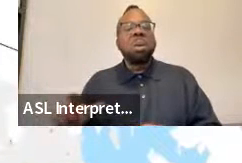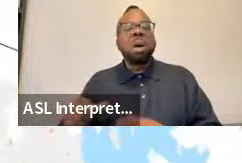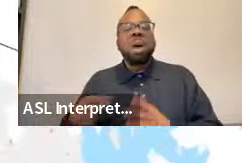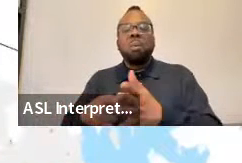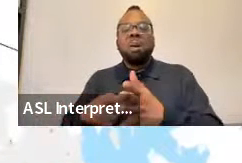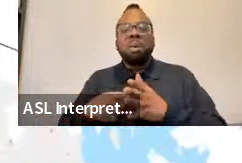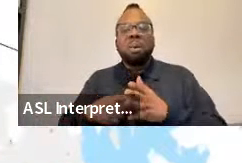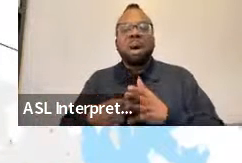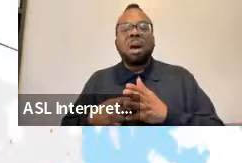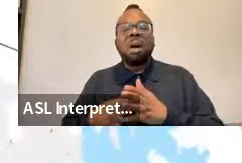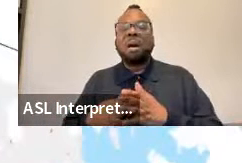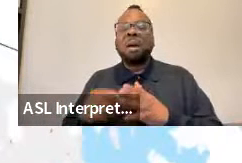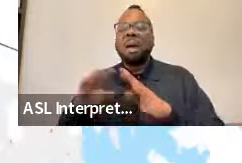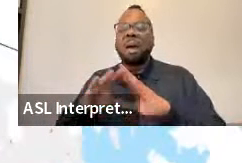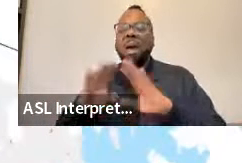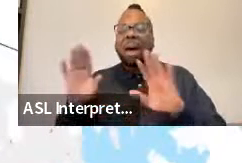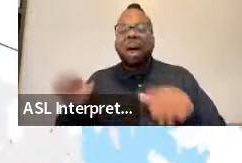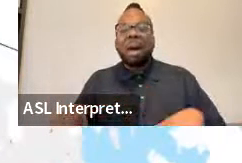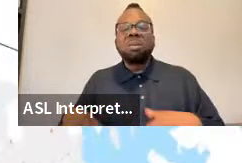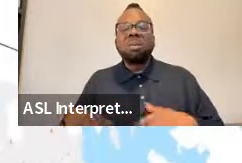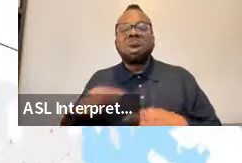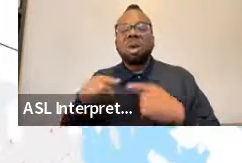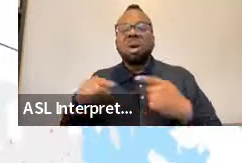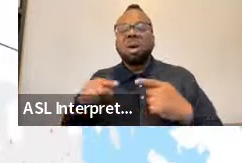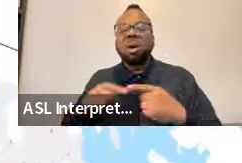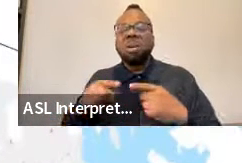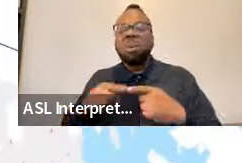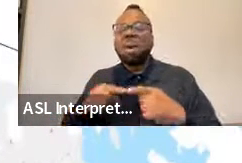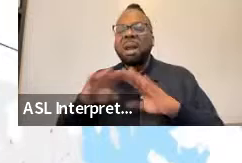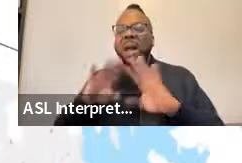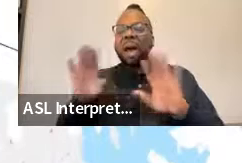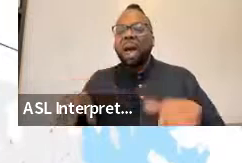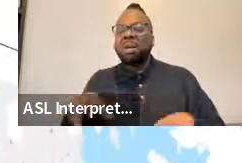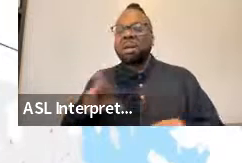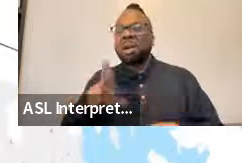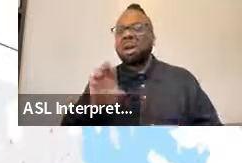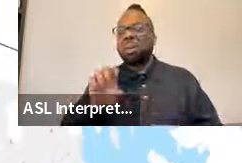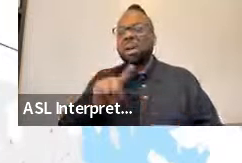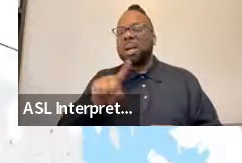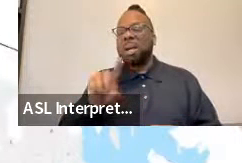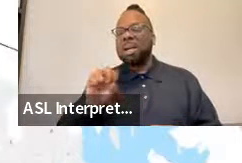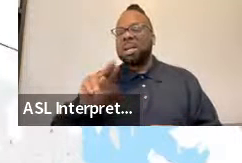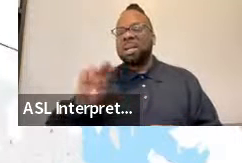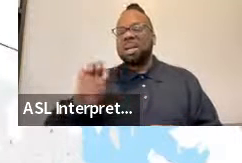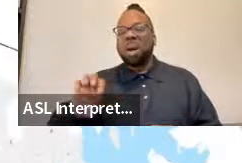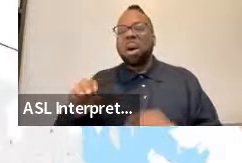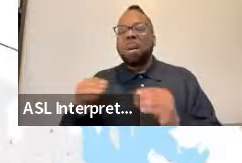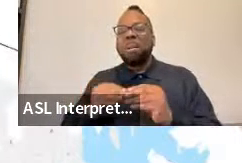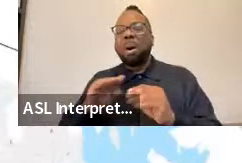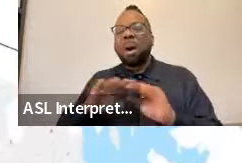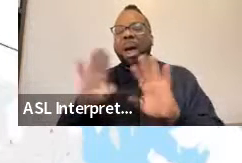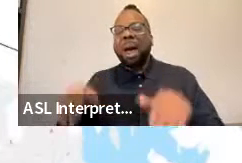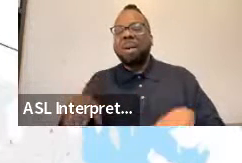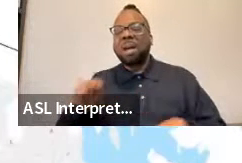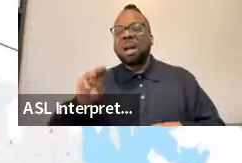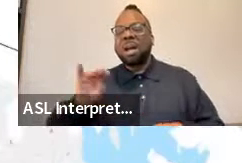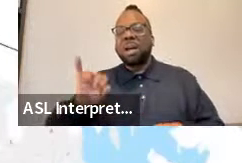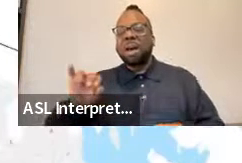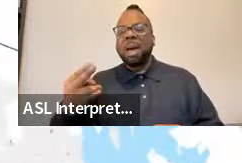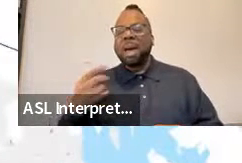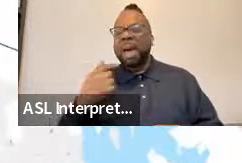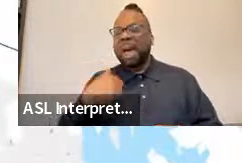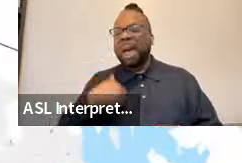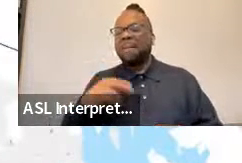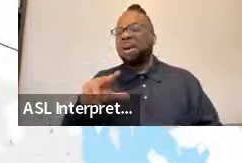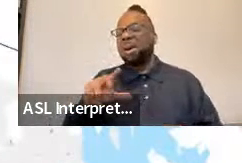MIH. When an area is rezoned to allow significantly more housing, MIH requires developers to make 20 to 30% of